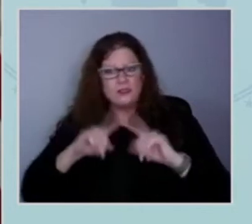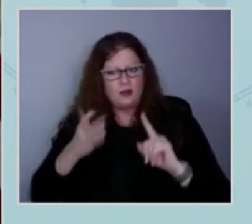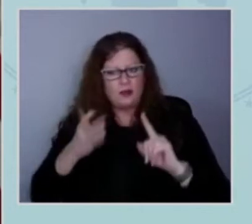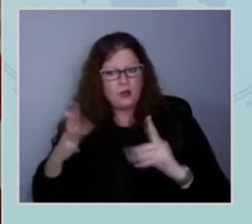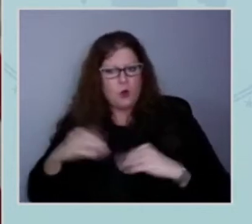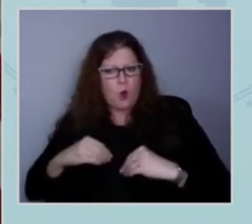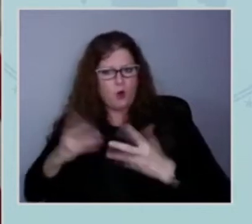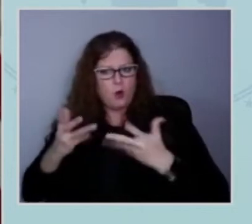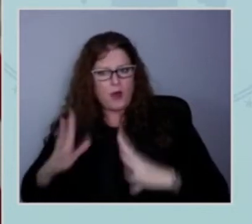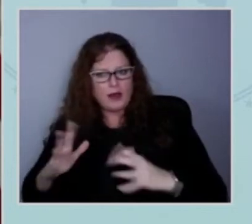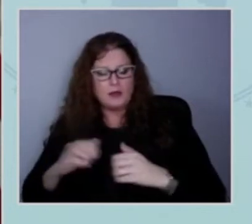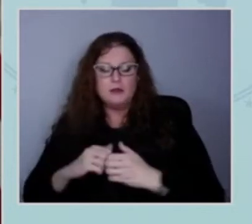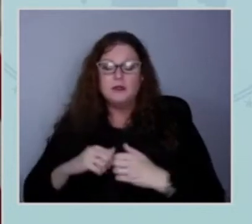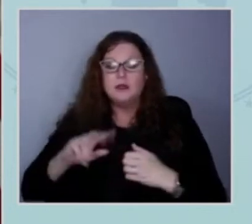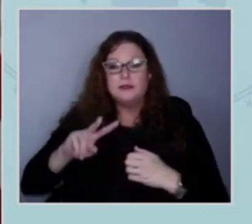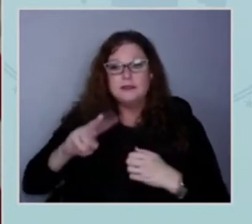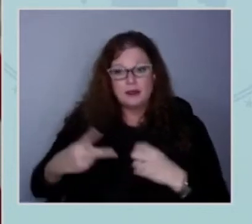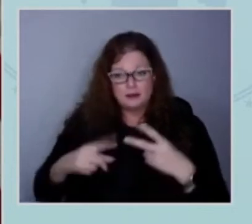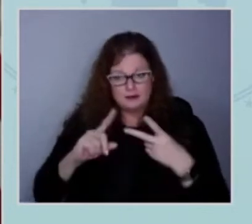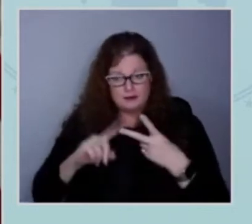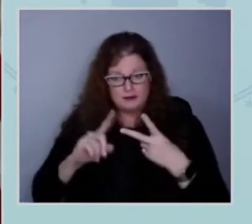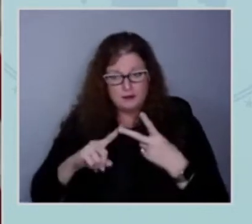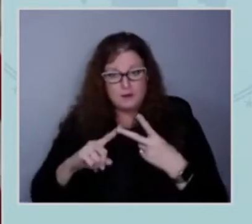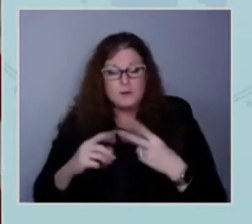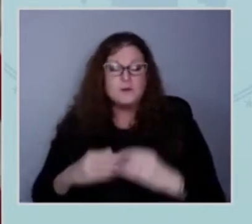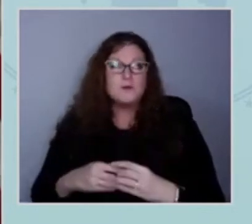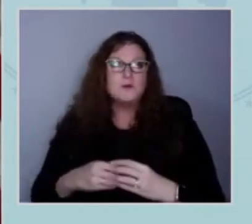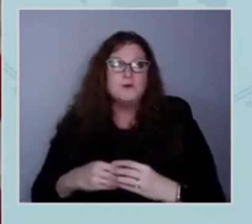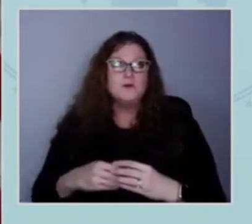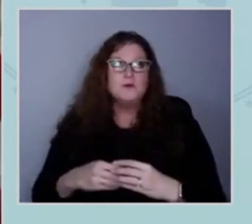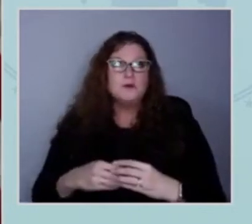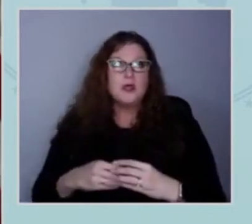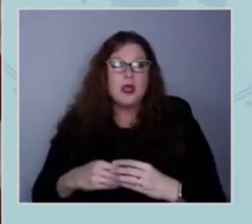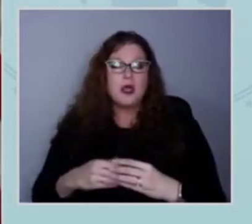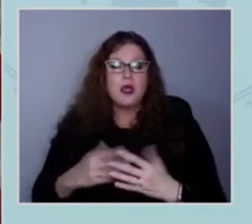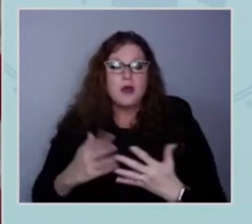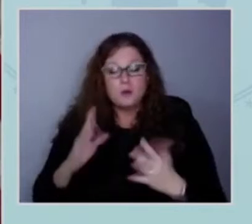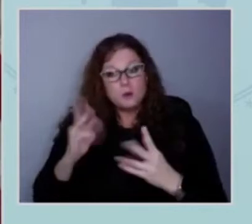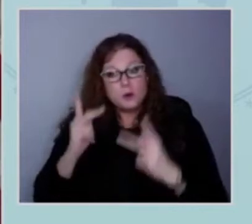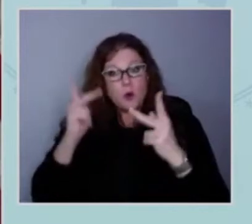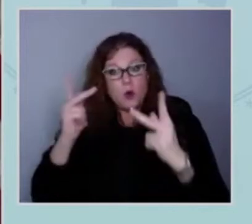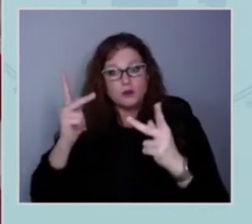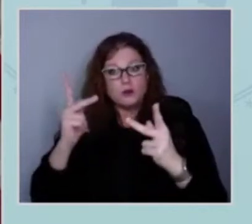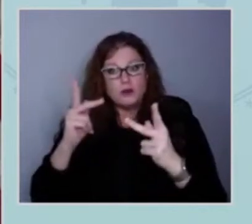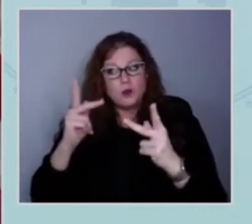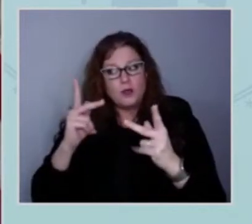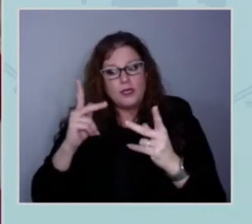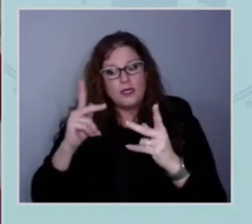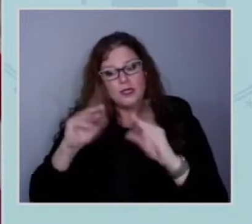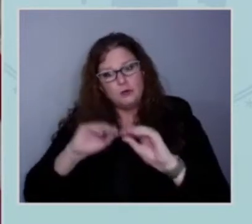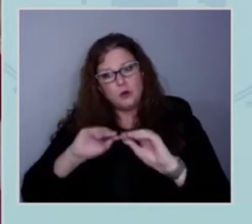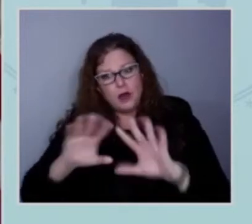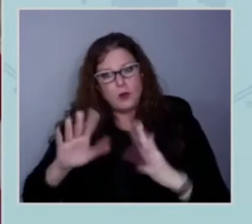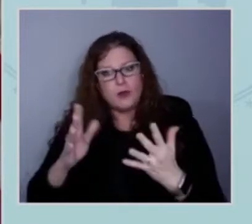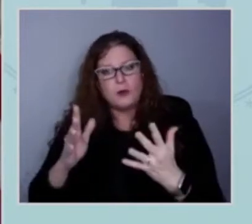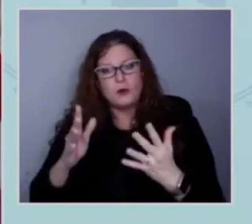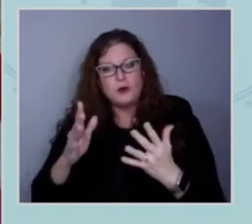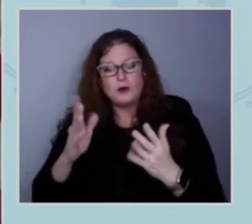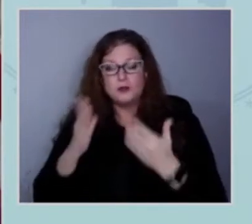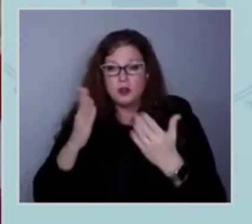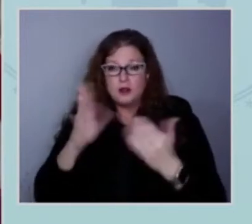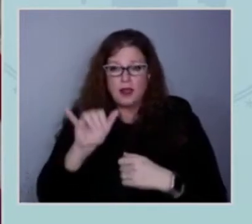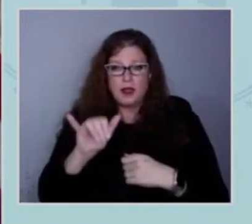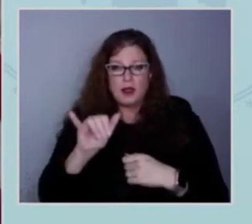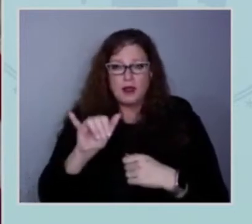your home, that's a different thing, or own your condominium, that's a different thing. Second thing is that there was